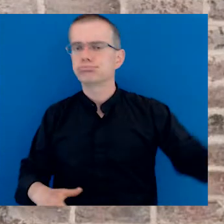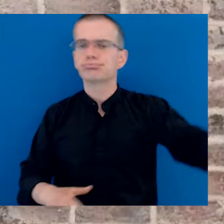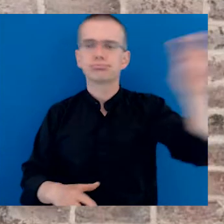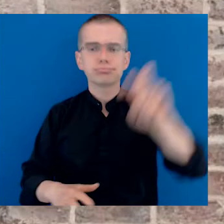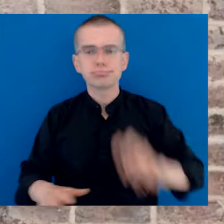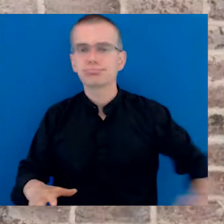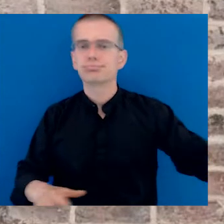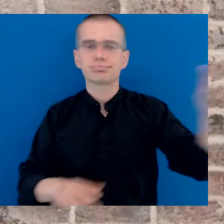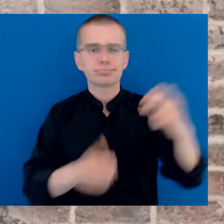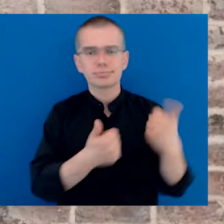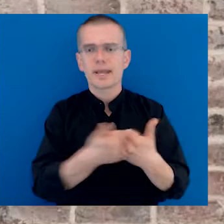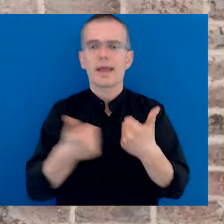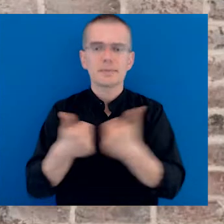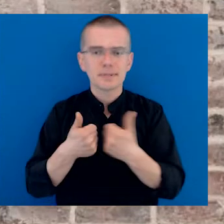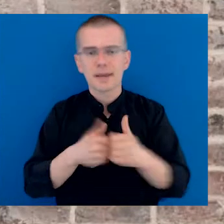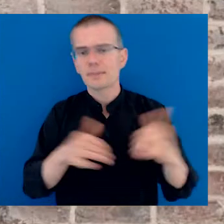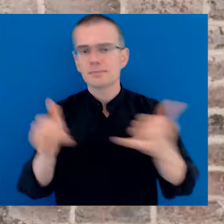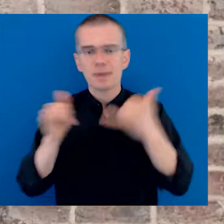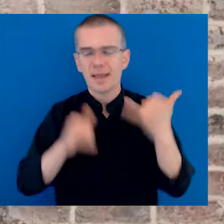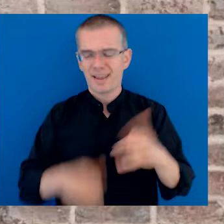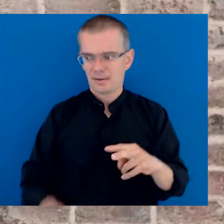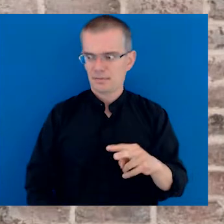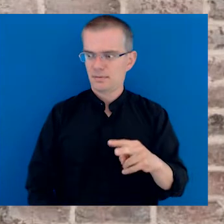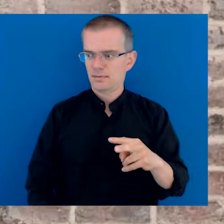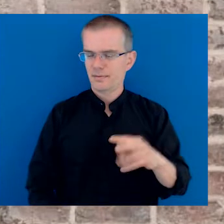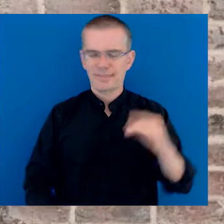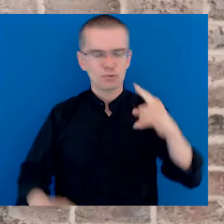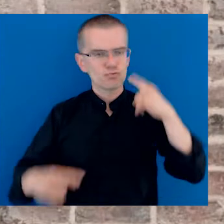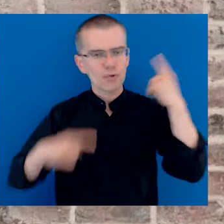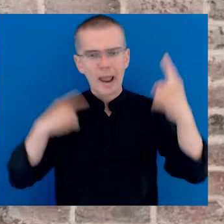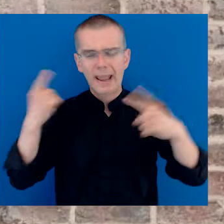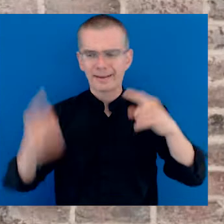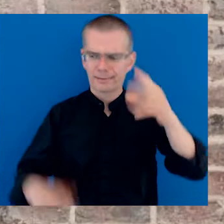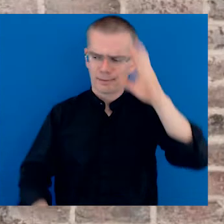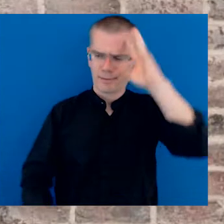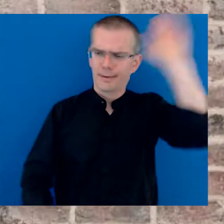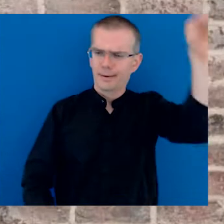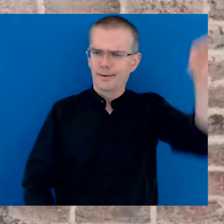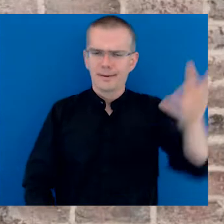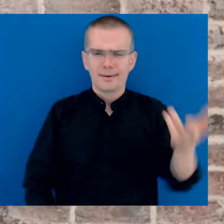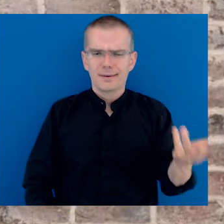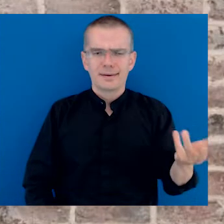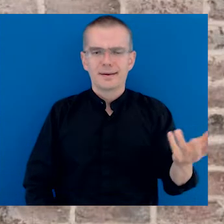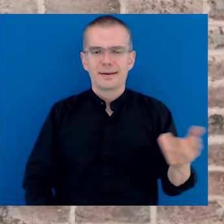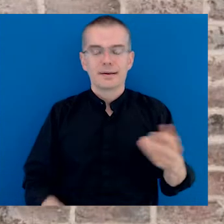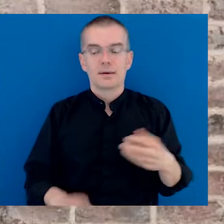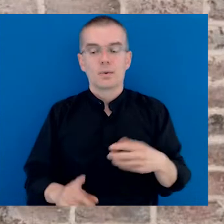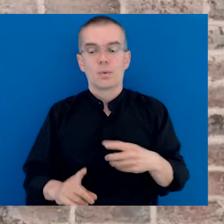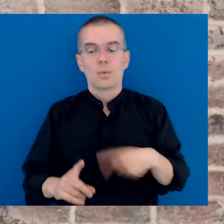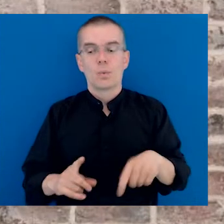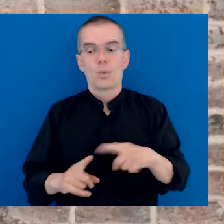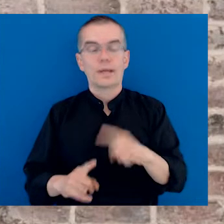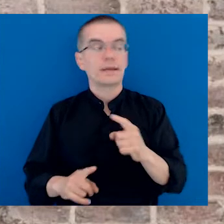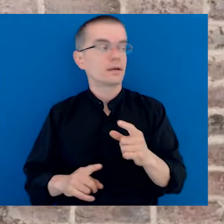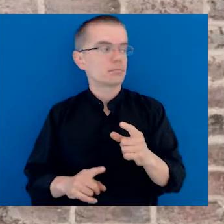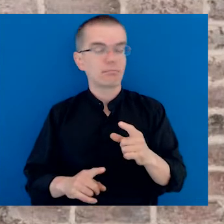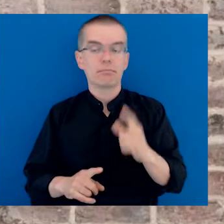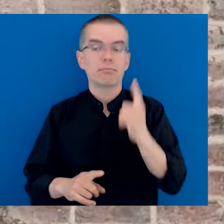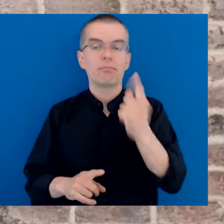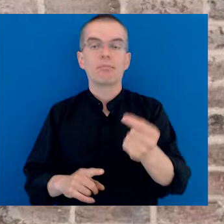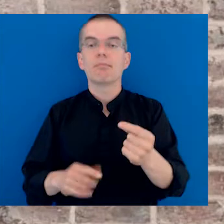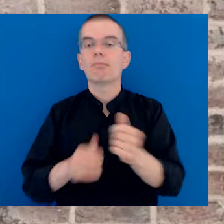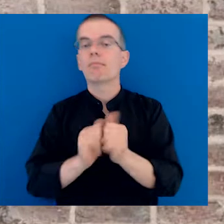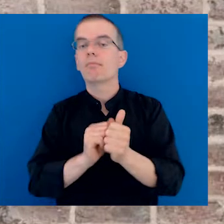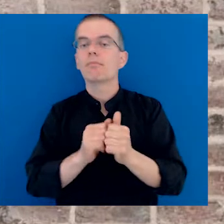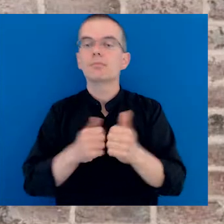on the road when you can't hear, I mean, that was a crazy idea. It was so crazy. He didn't even tell him when he went to try out for his